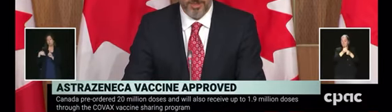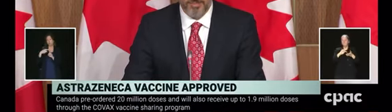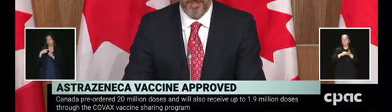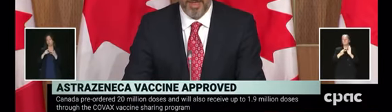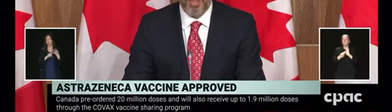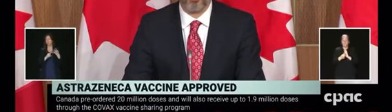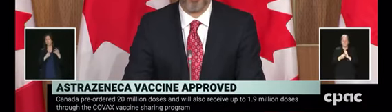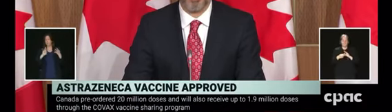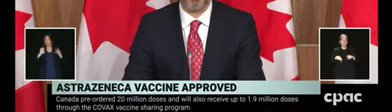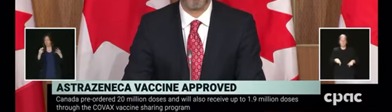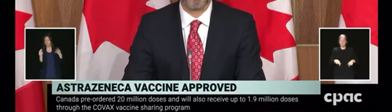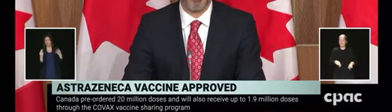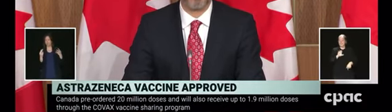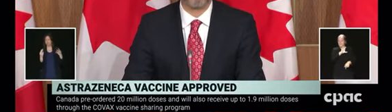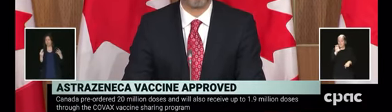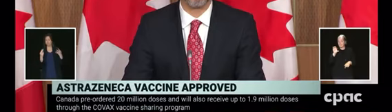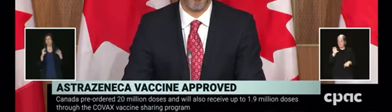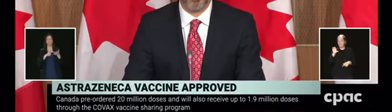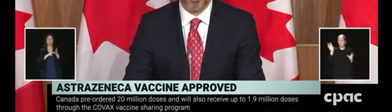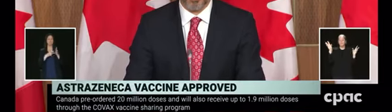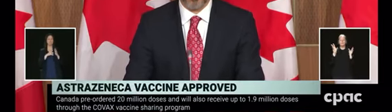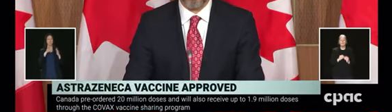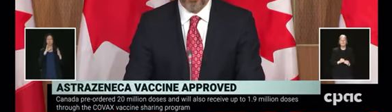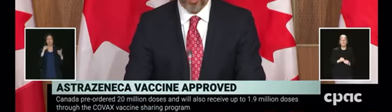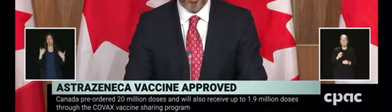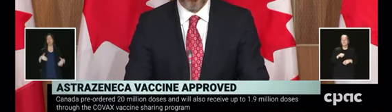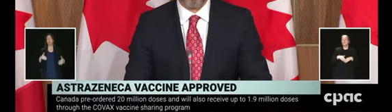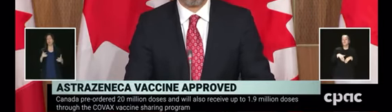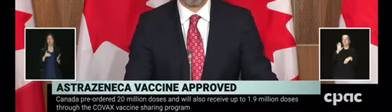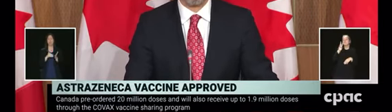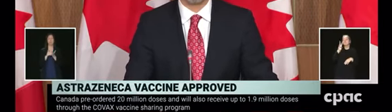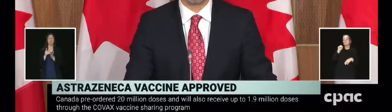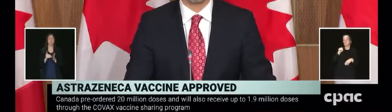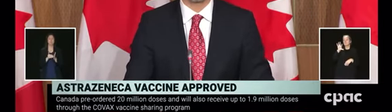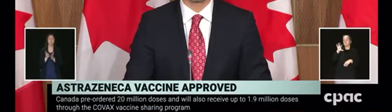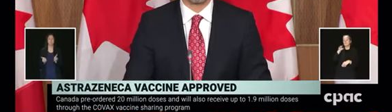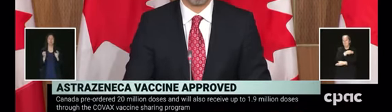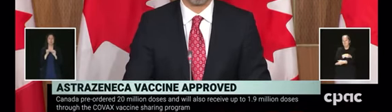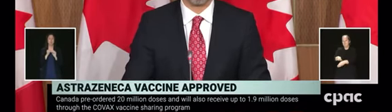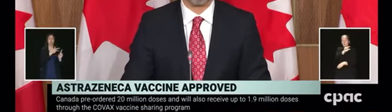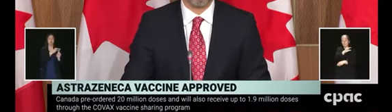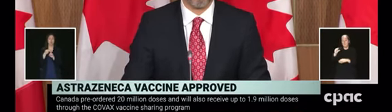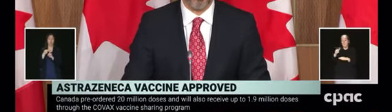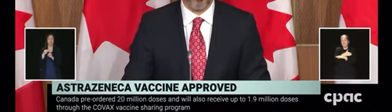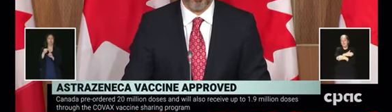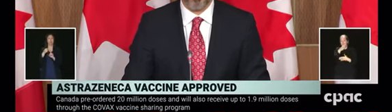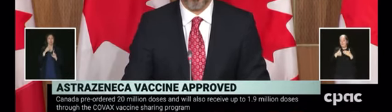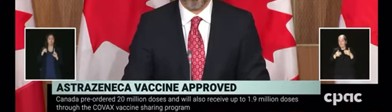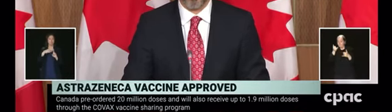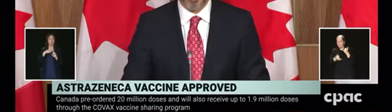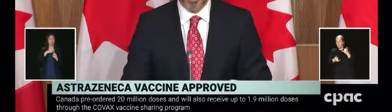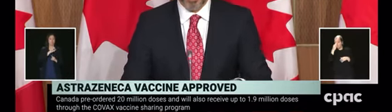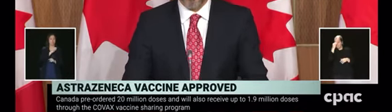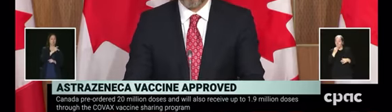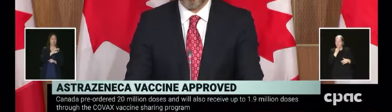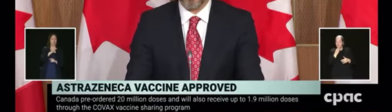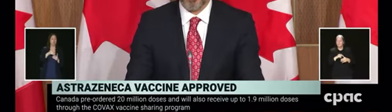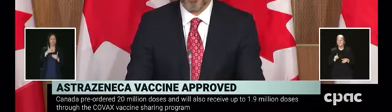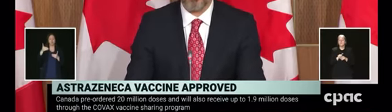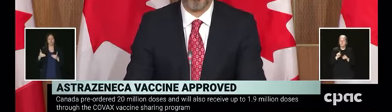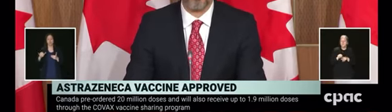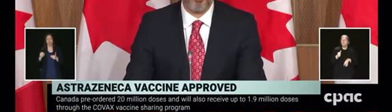March. And there will be tens of millions more doses to come between April and June. I